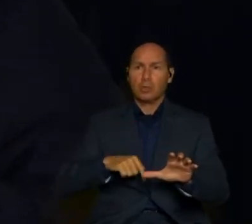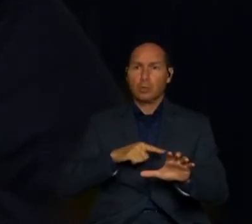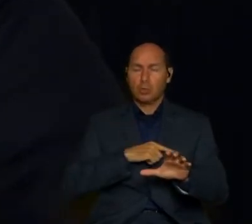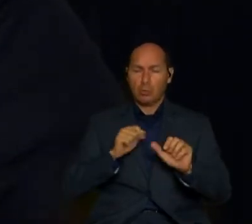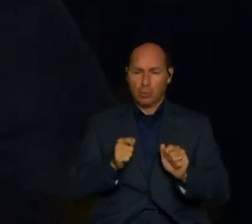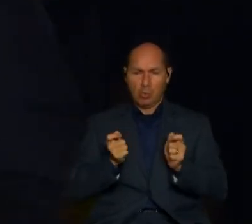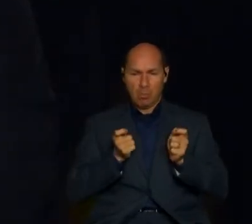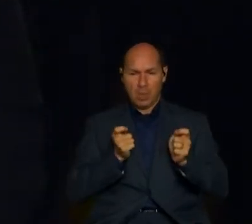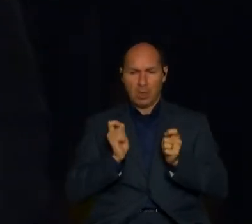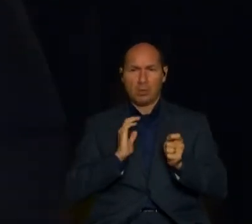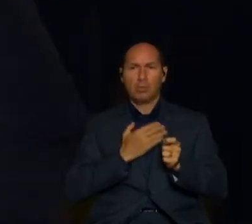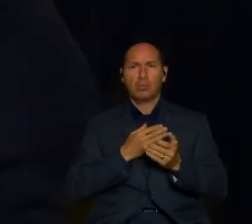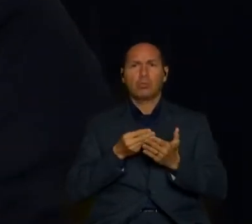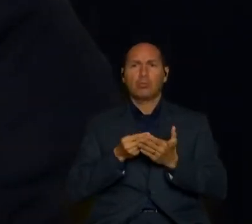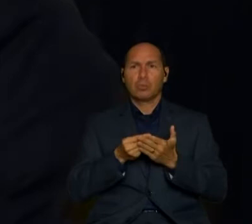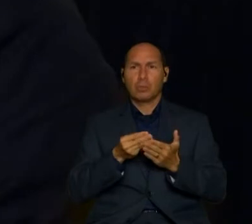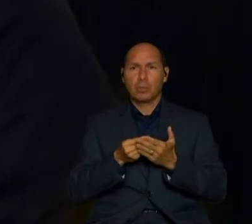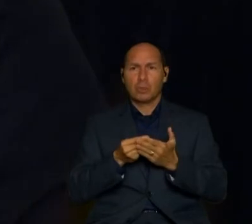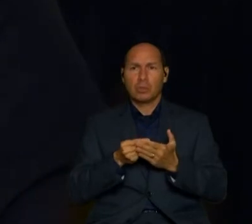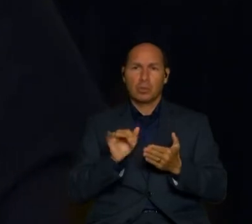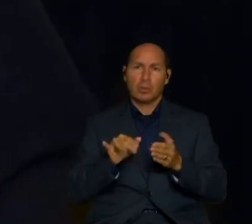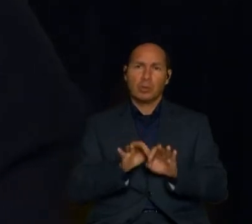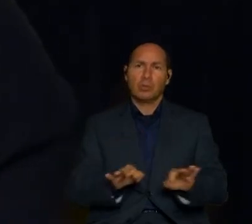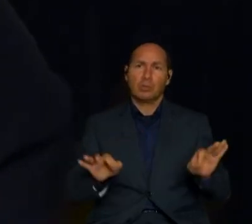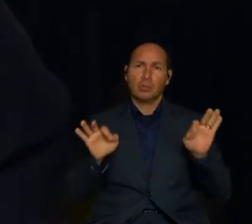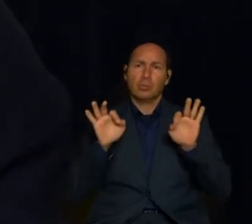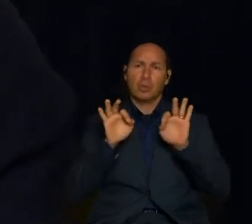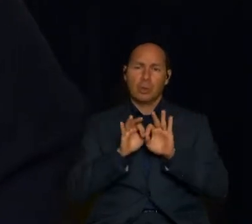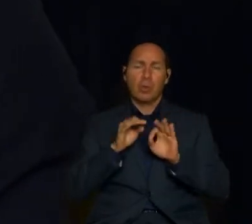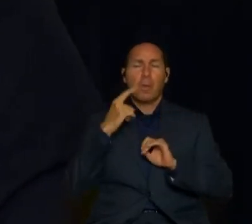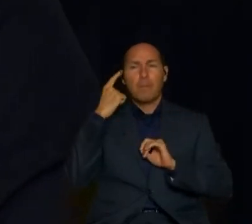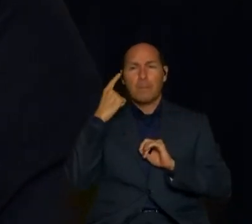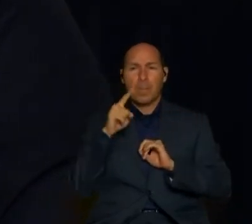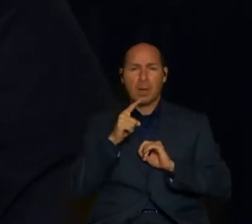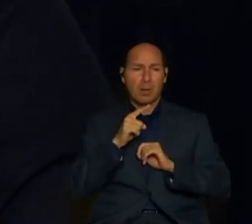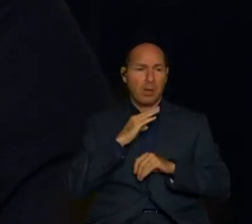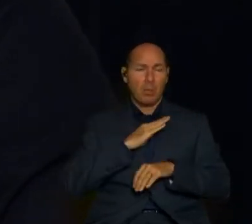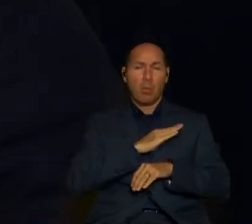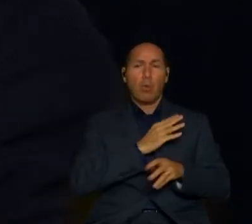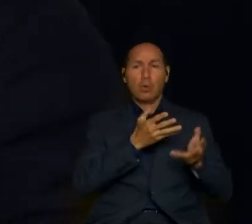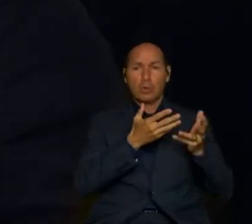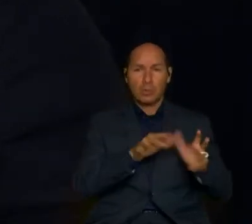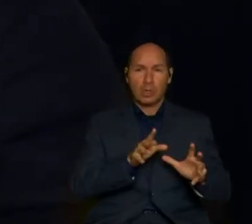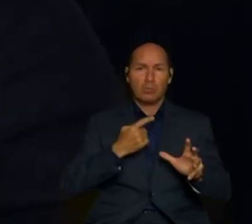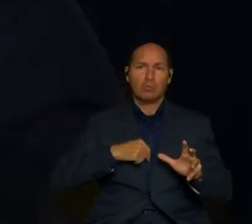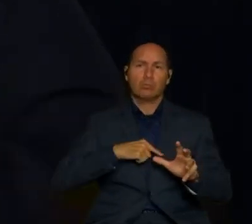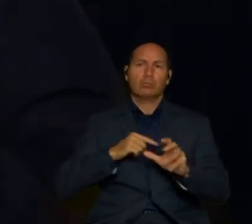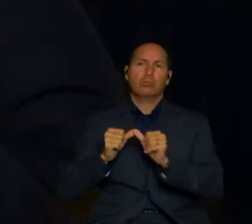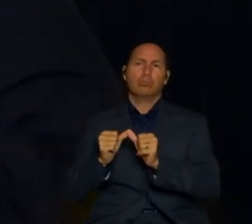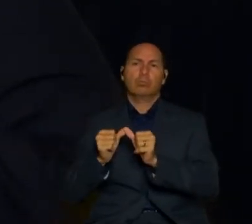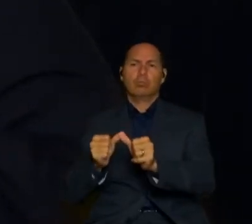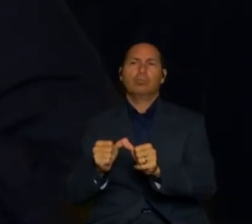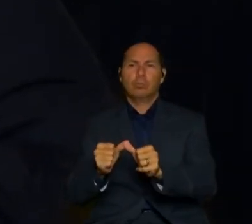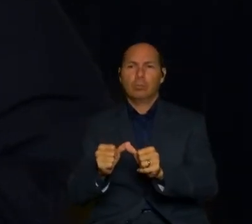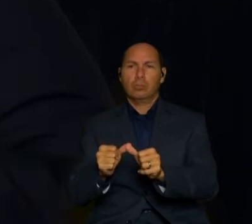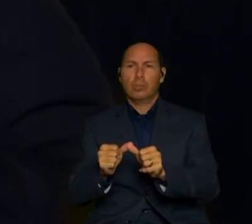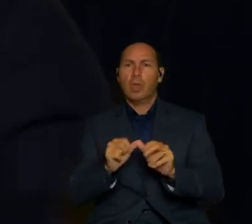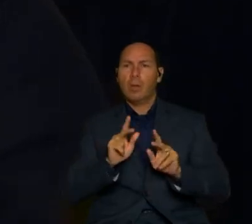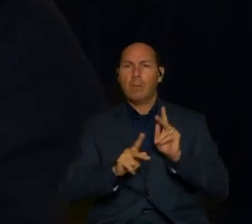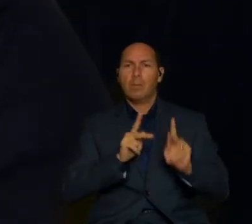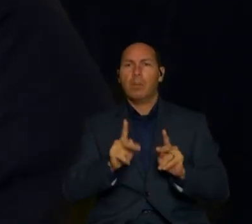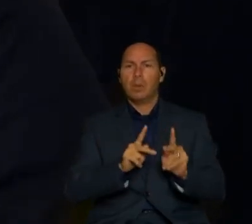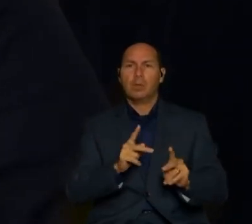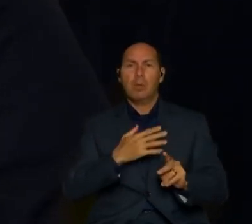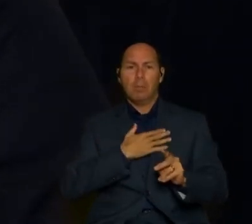and our budget moving forward once the board concludes its mandate. Also, I think that when people come to my office and